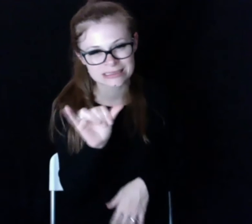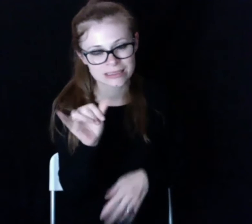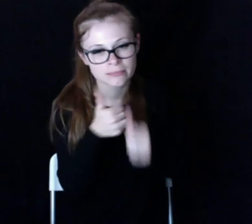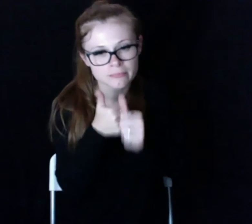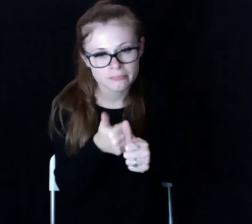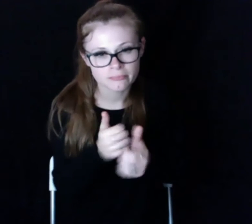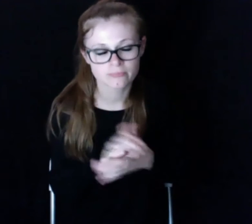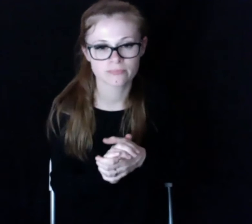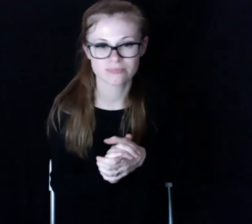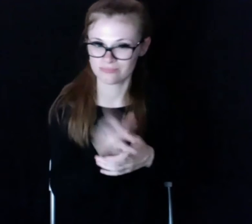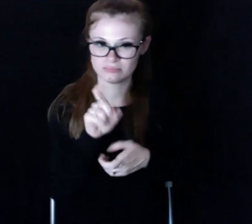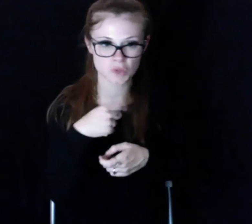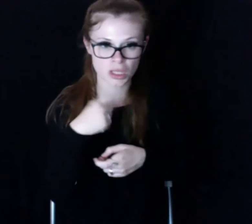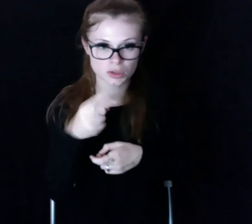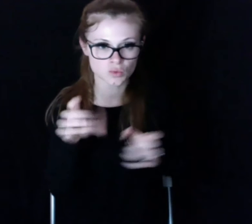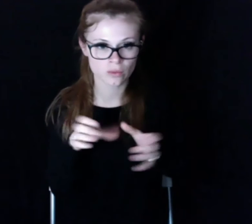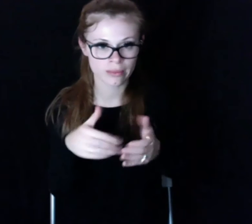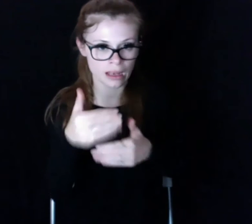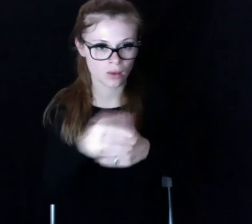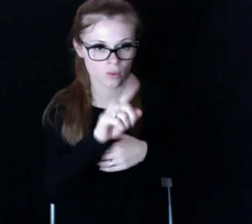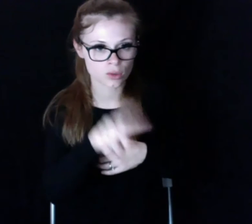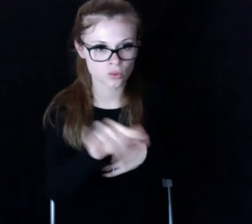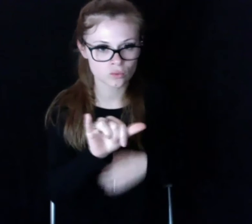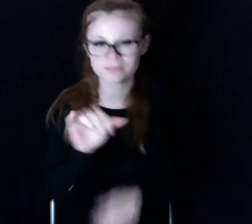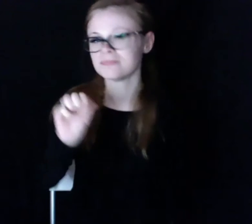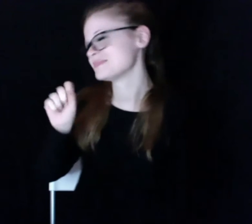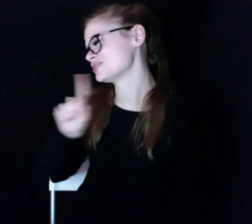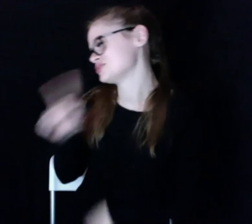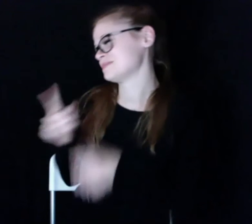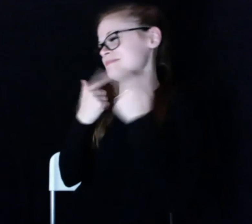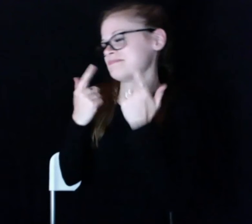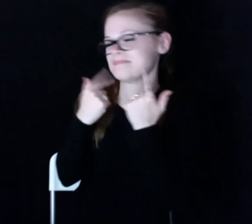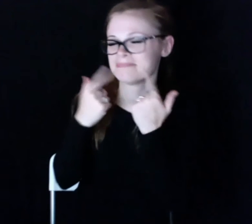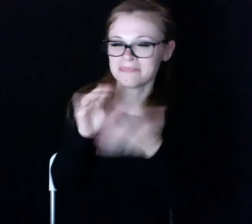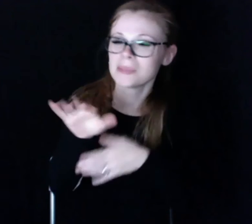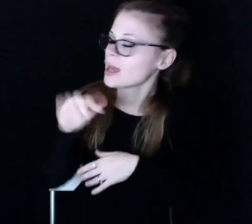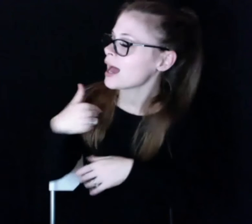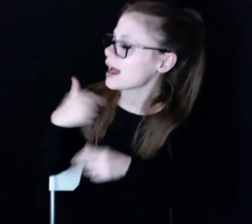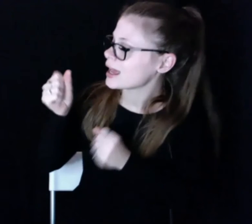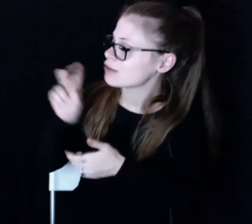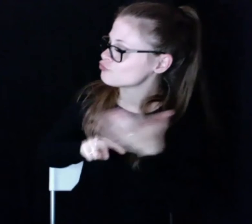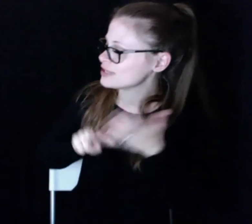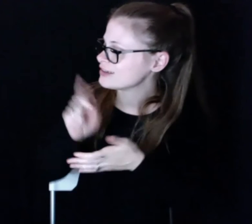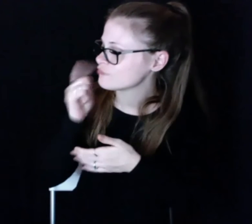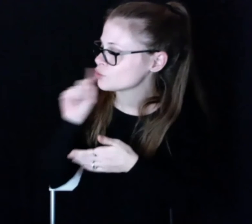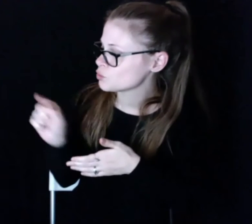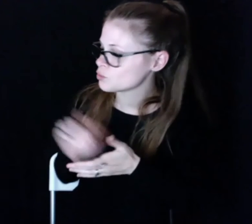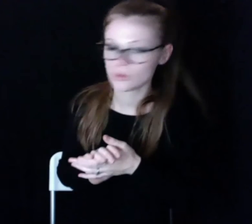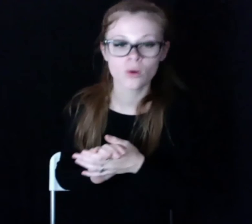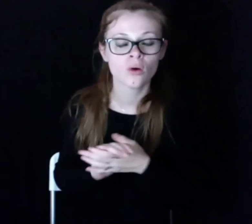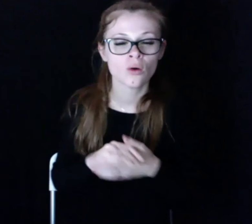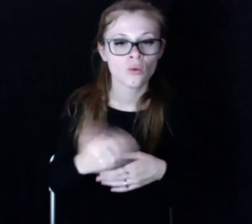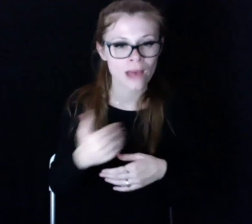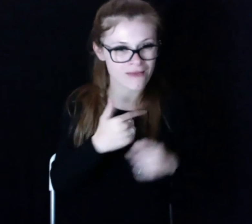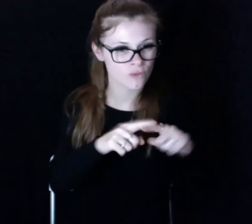Should I just go on to the next question too, Carrie? Sure. So I can read it out for you. Are there